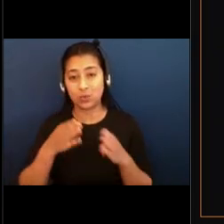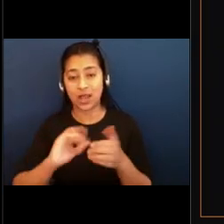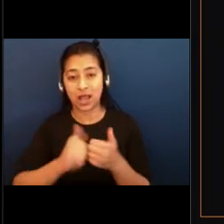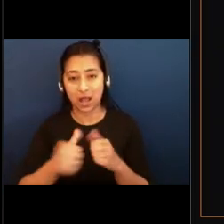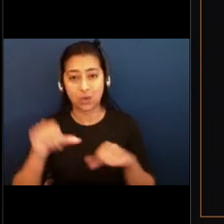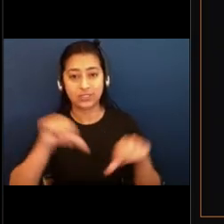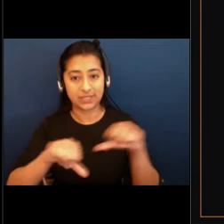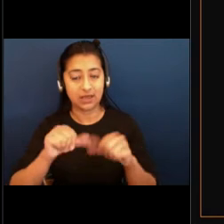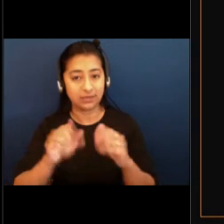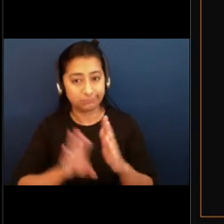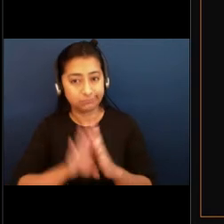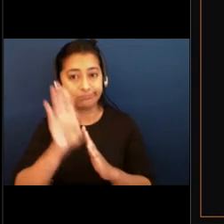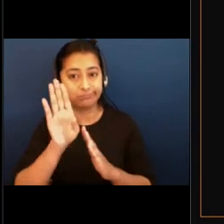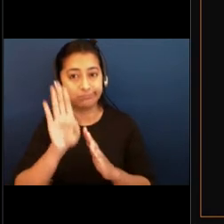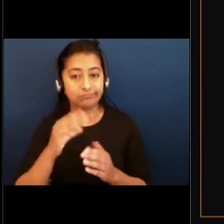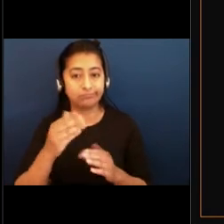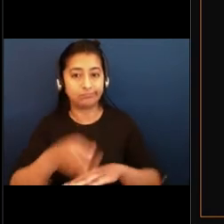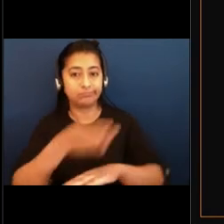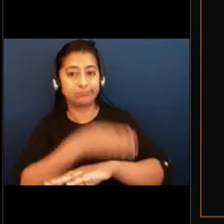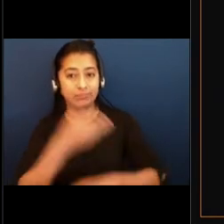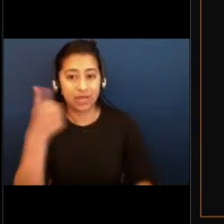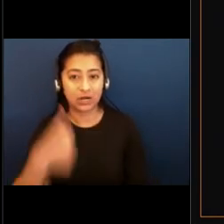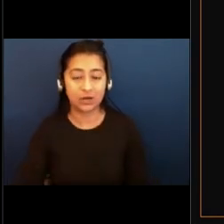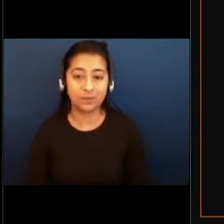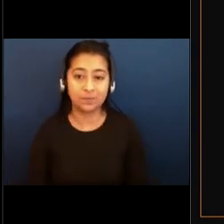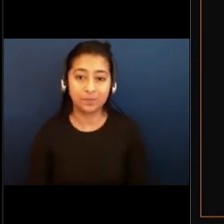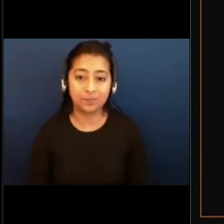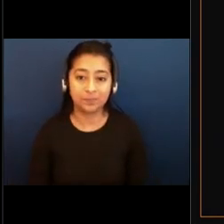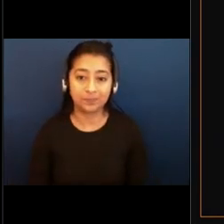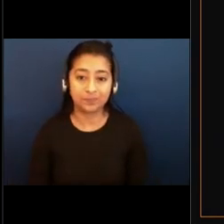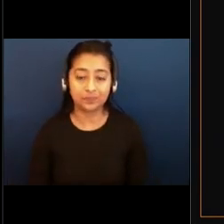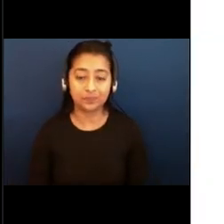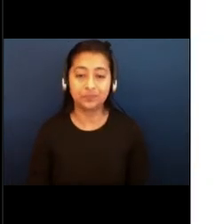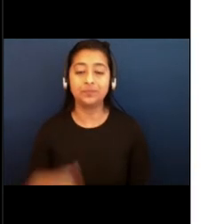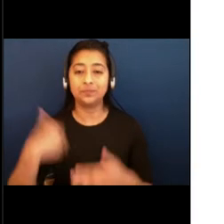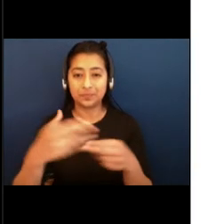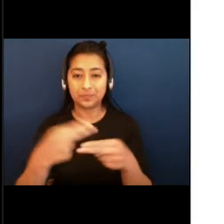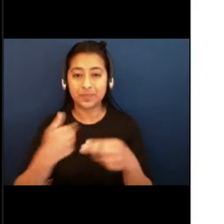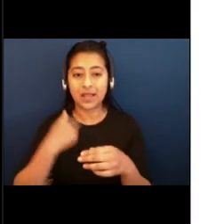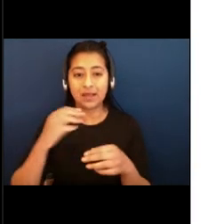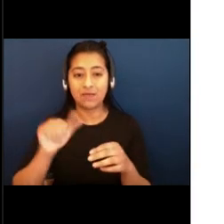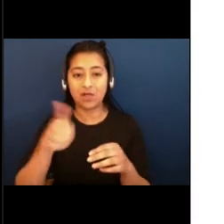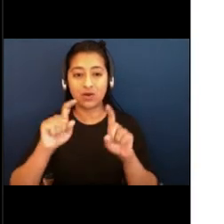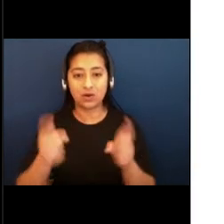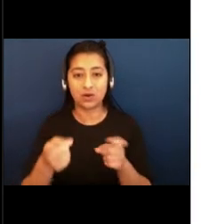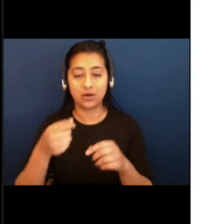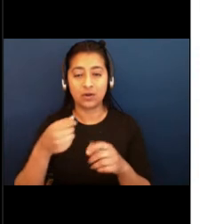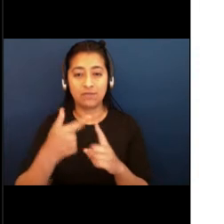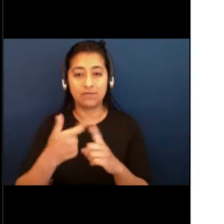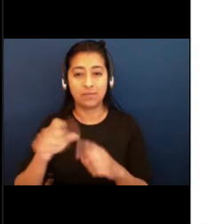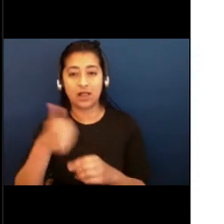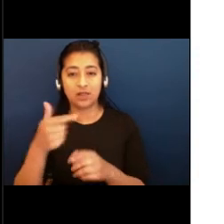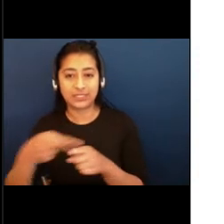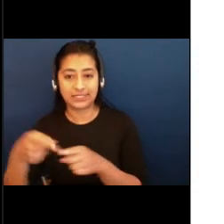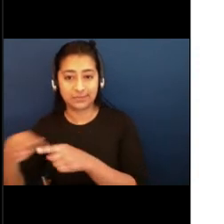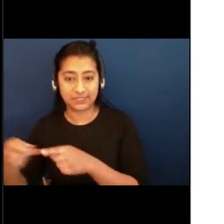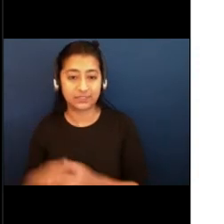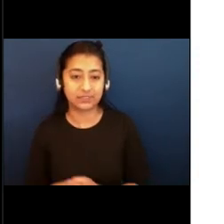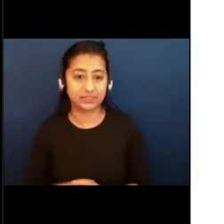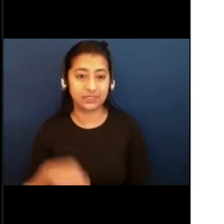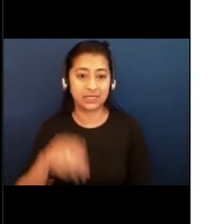advanced. And the next slide, I have some citations for you from other disciplines. So Nielsen et